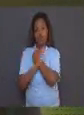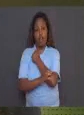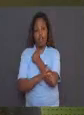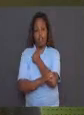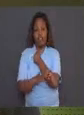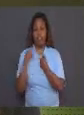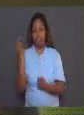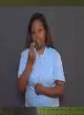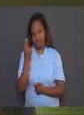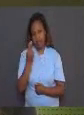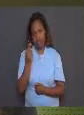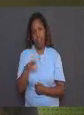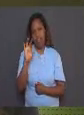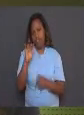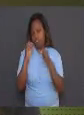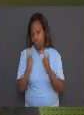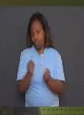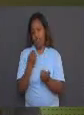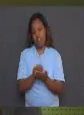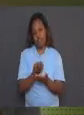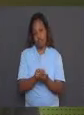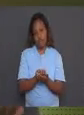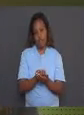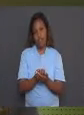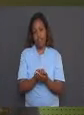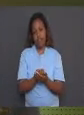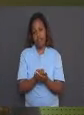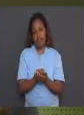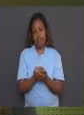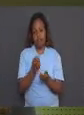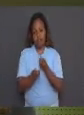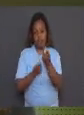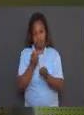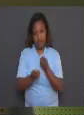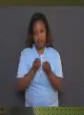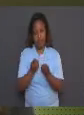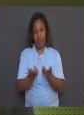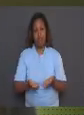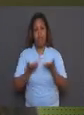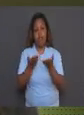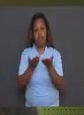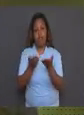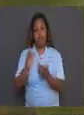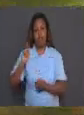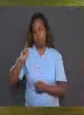can benefit economically by trading surplus goods.